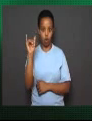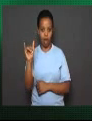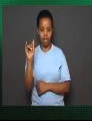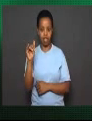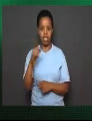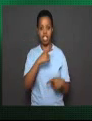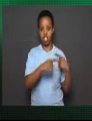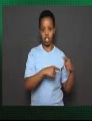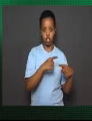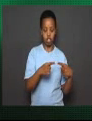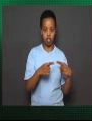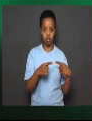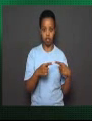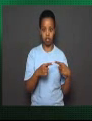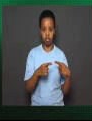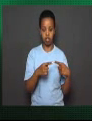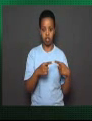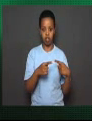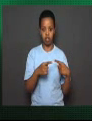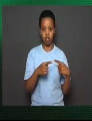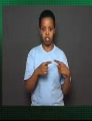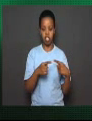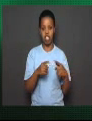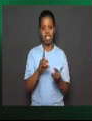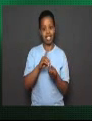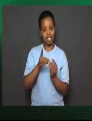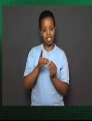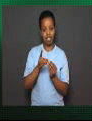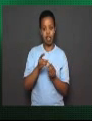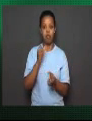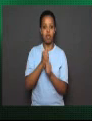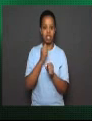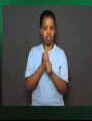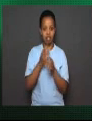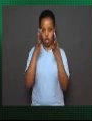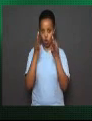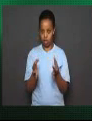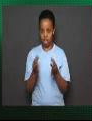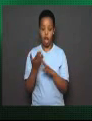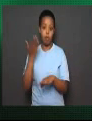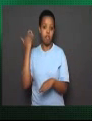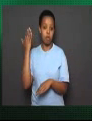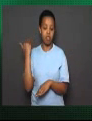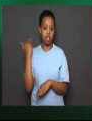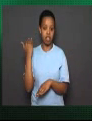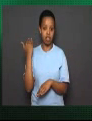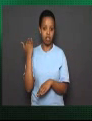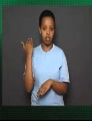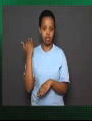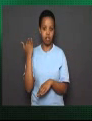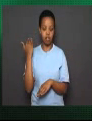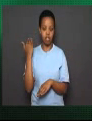gene, determines the formation of testes. In the earliest stages of